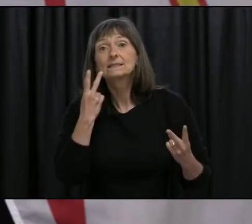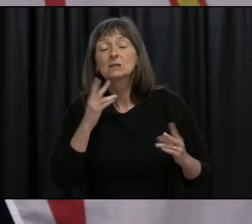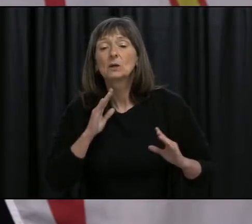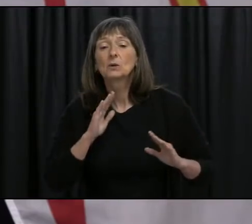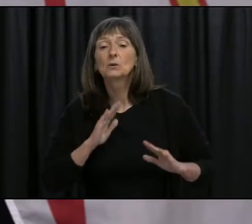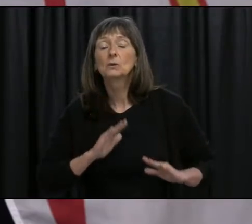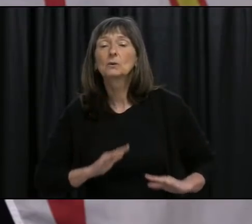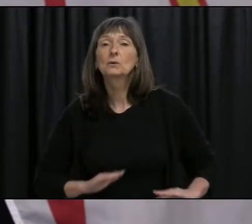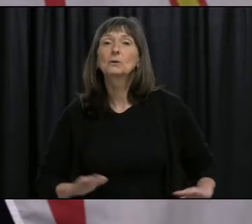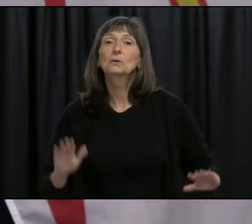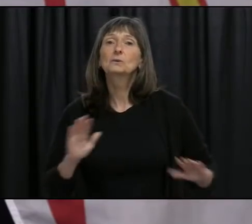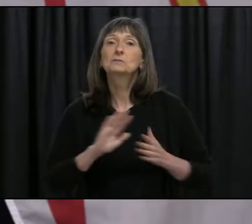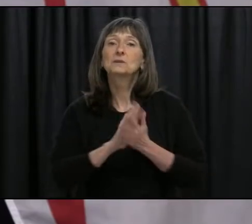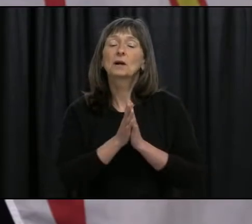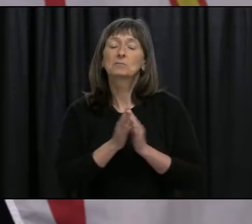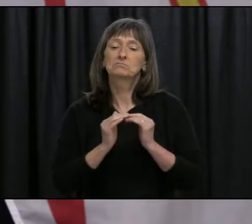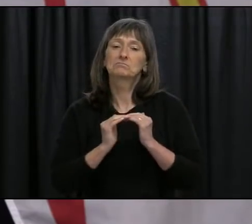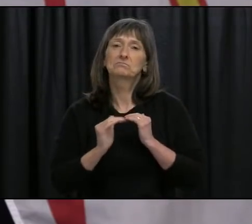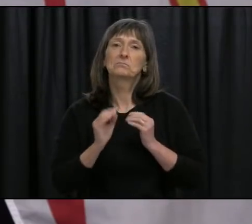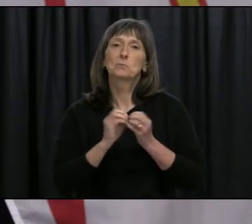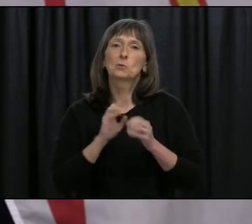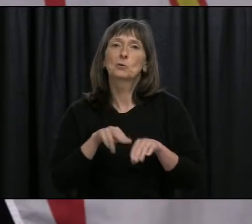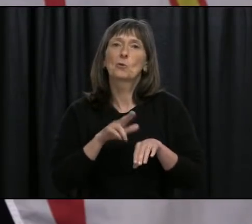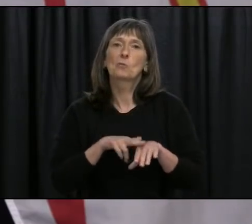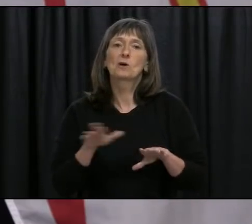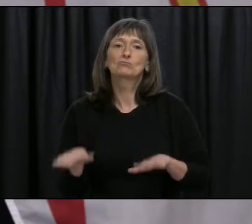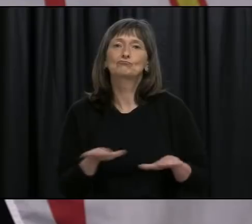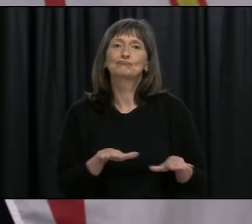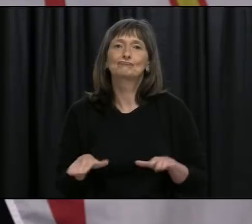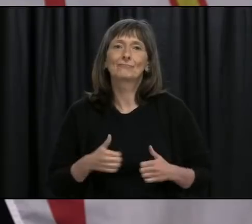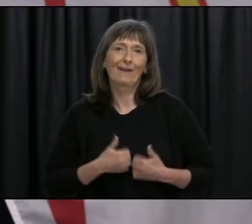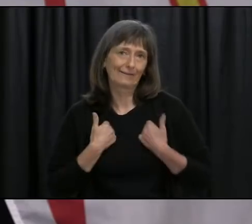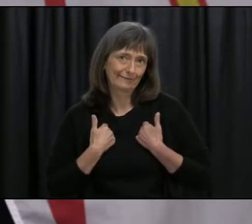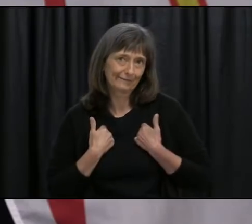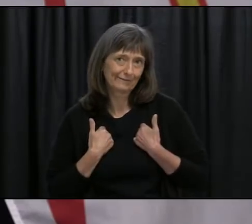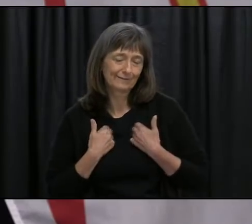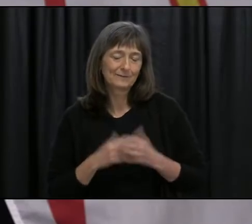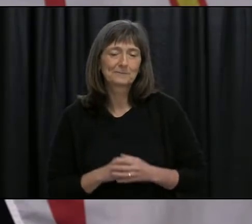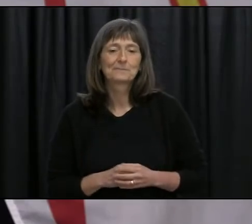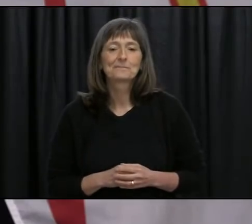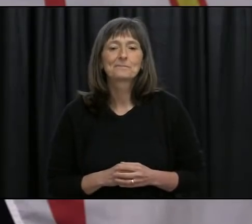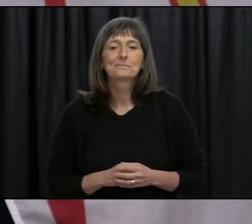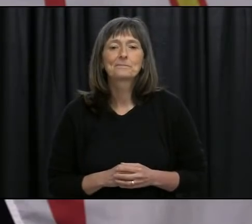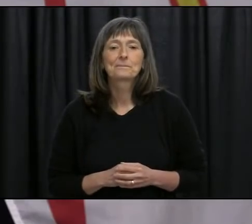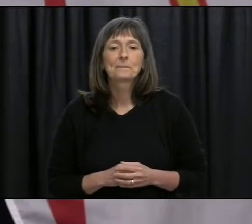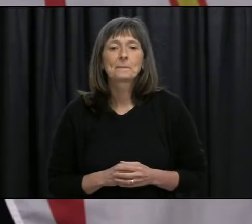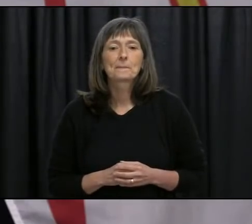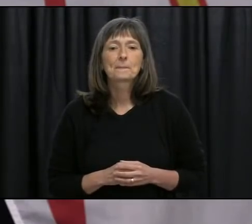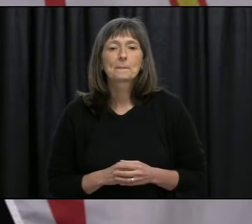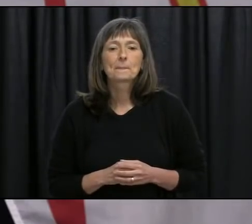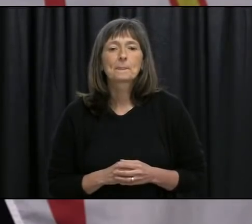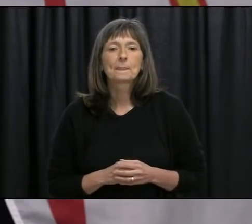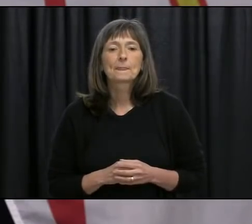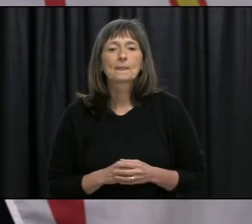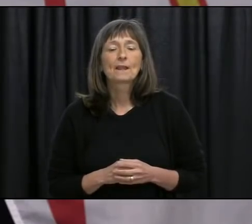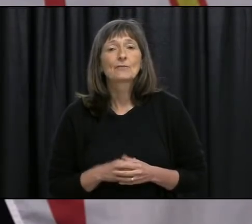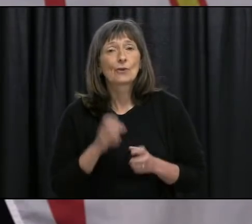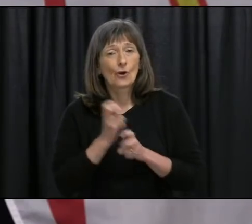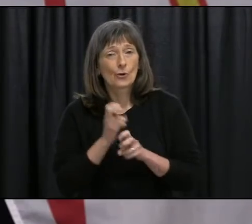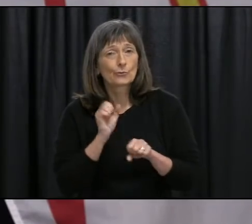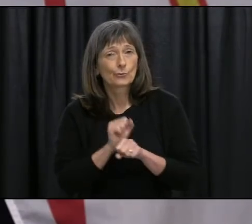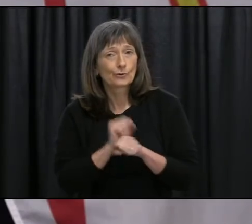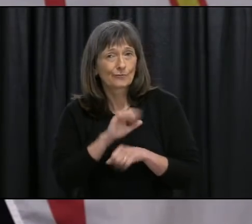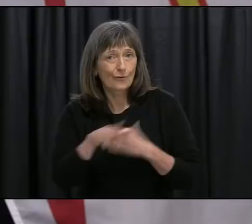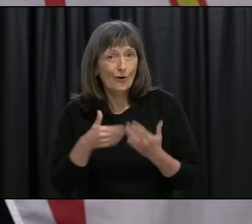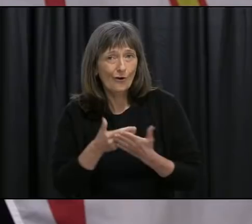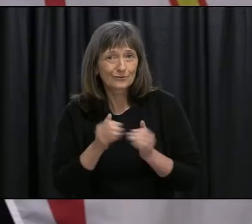further transition into a more normal way of life while living with COVID-19. We've each worked hard to get here,